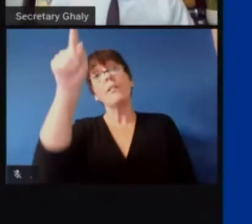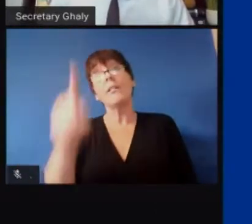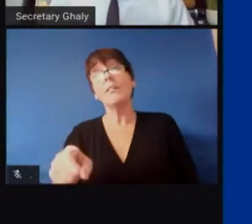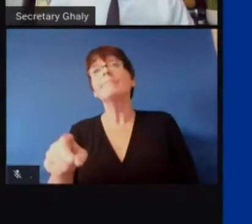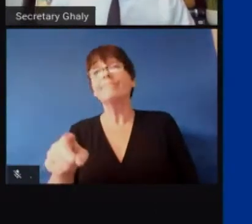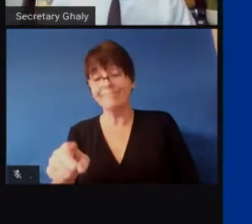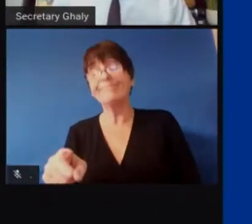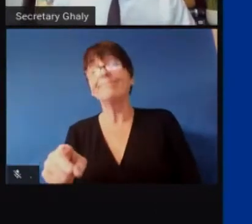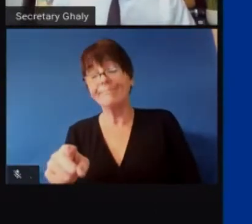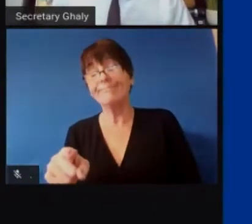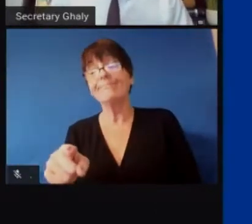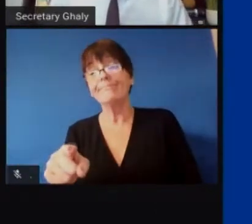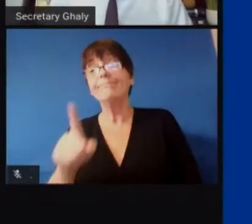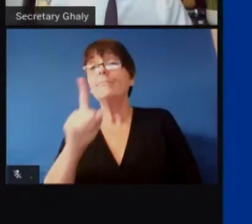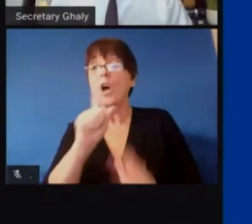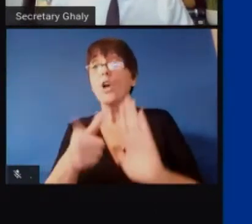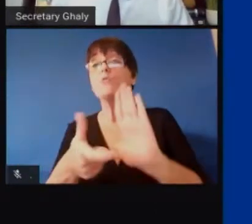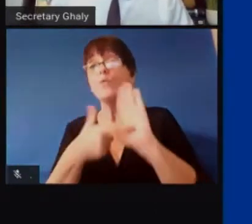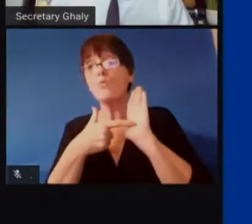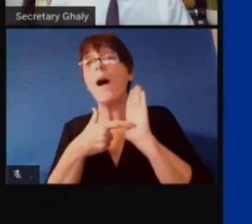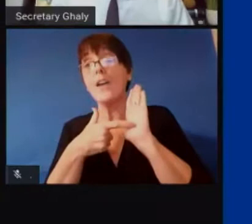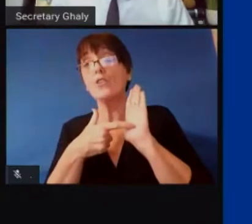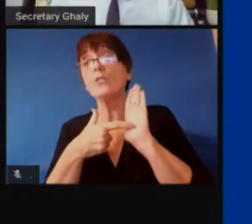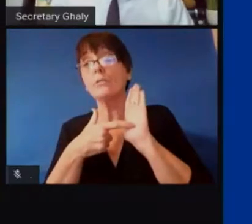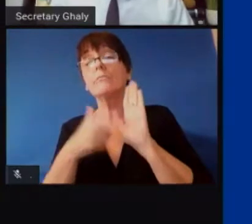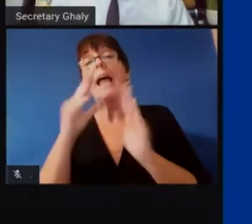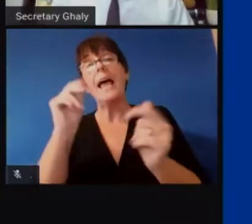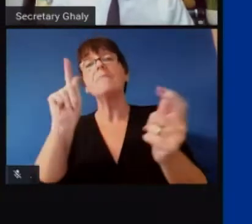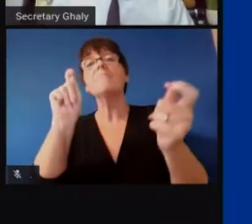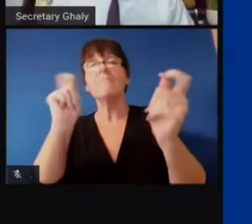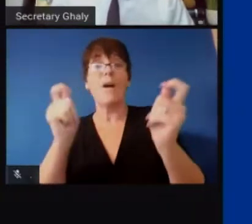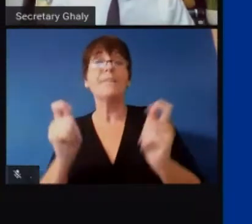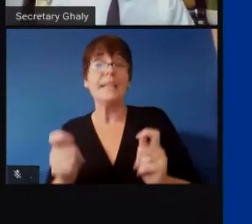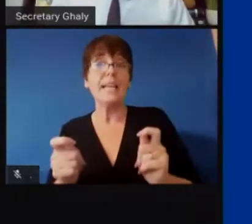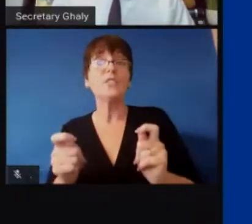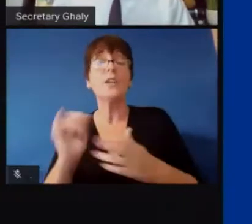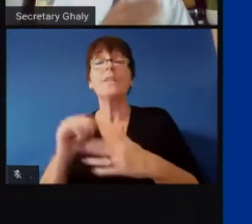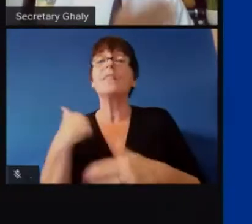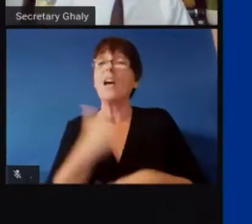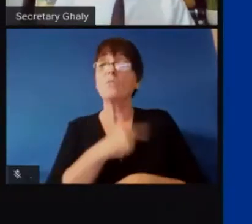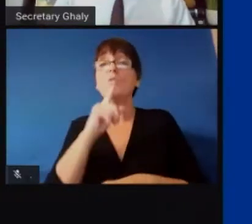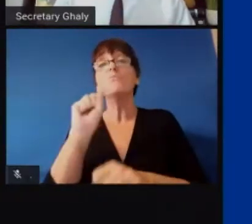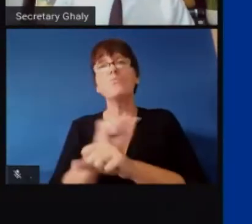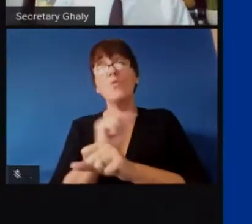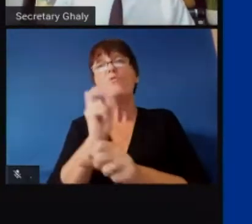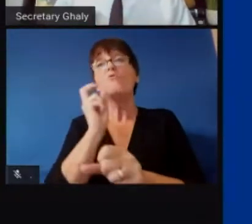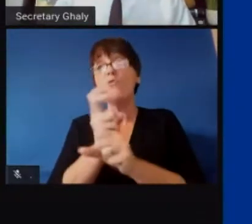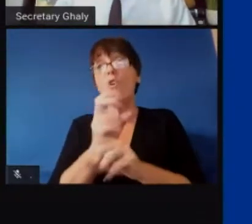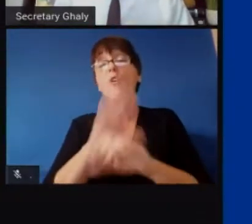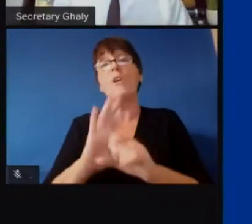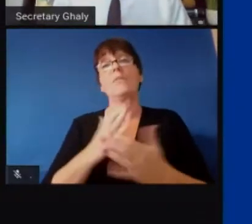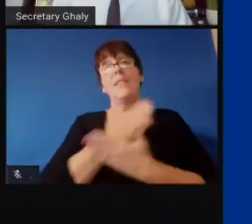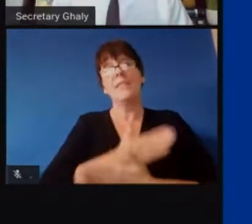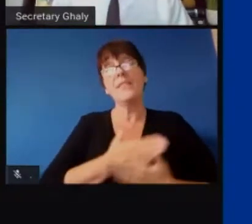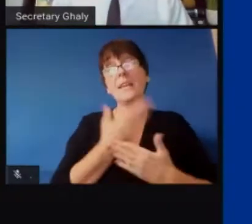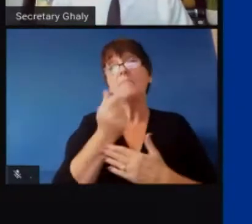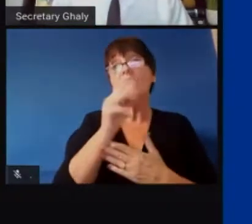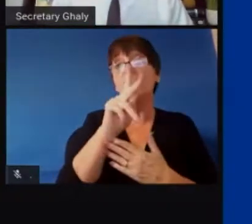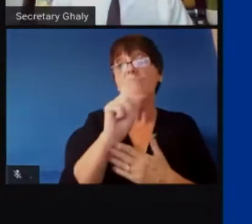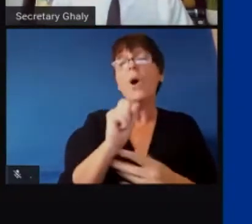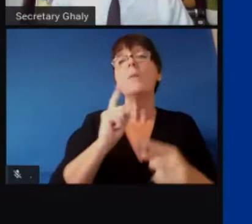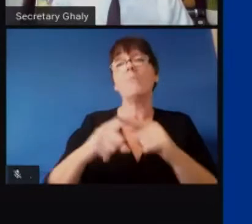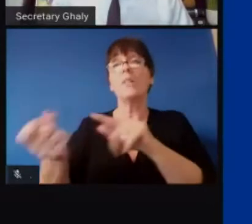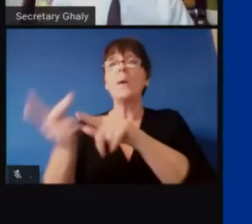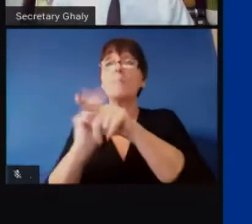are all requirements and modifications that we've worked hard both on the theme park side as well as on the